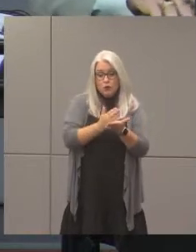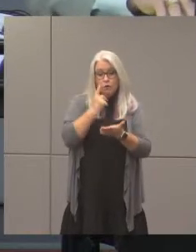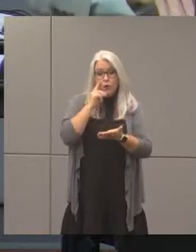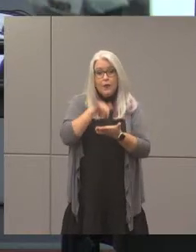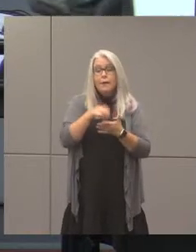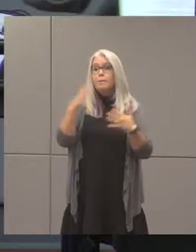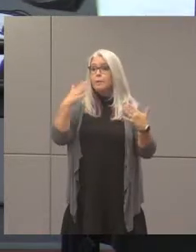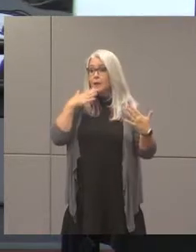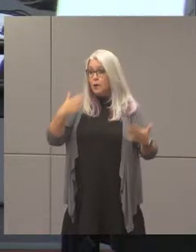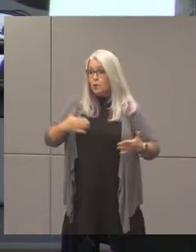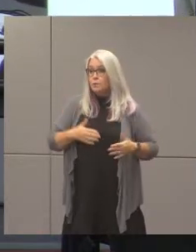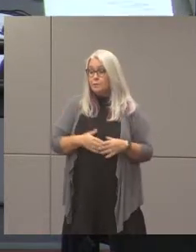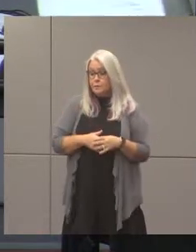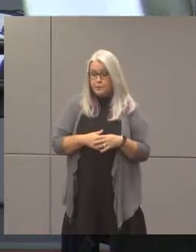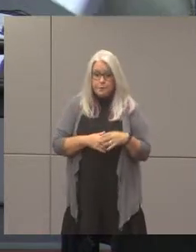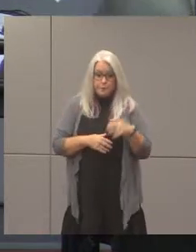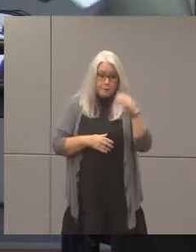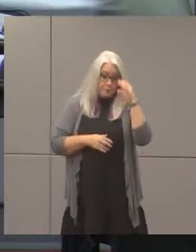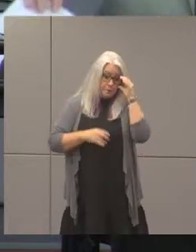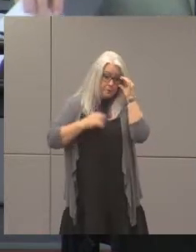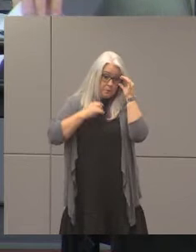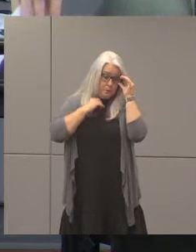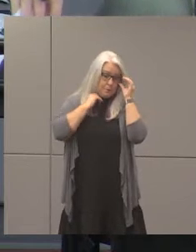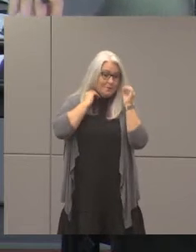Thank you.